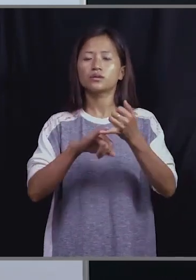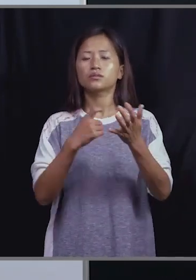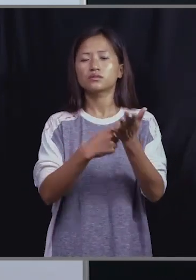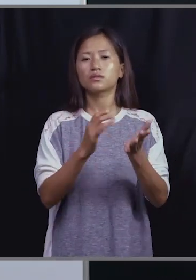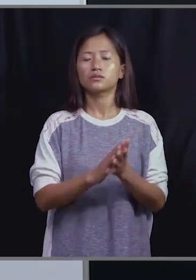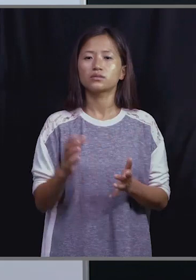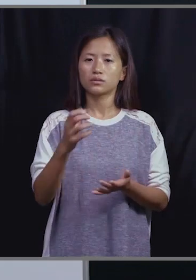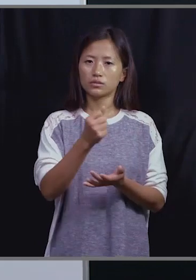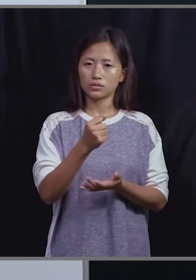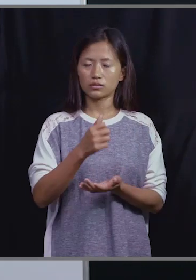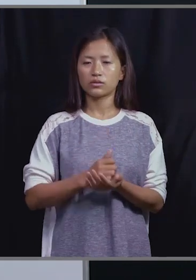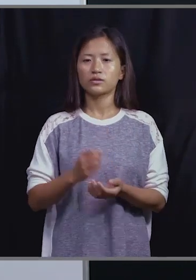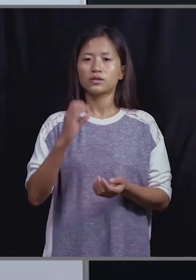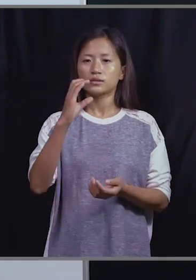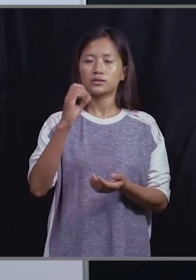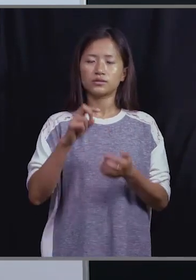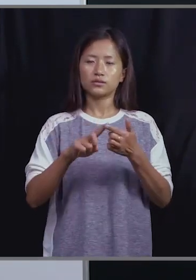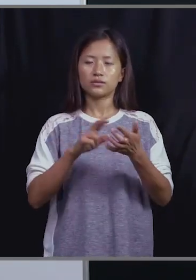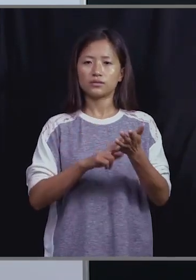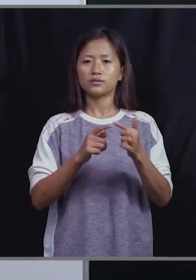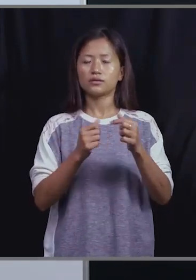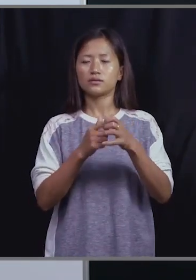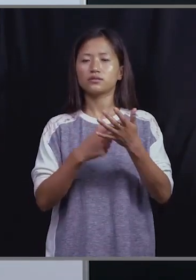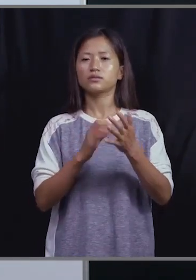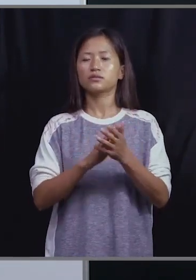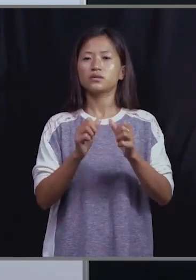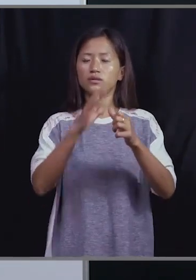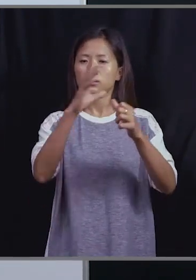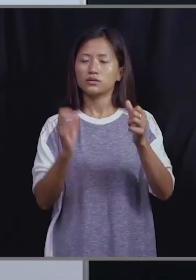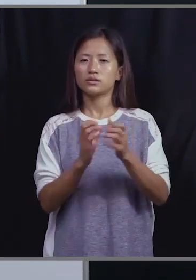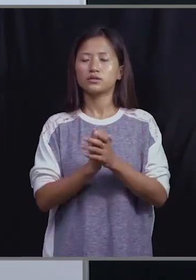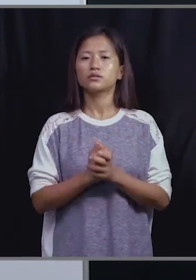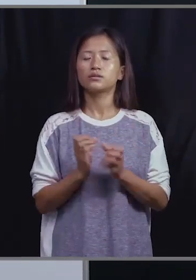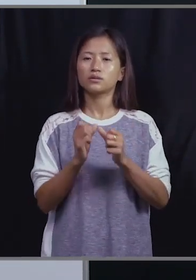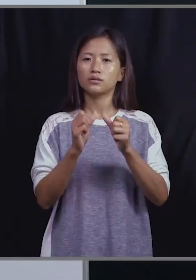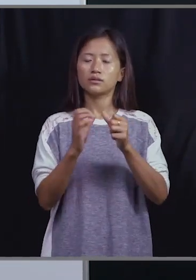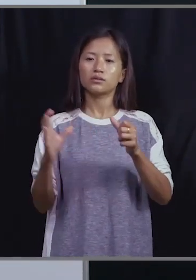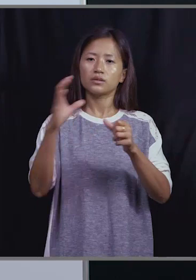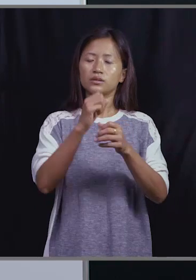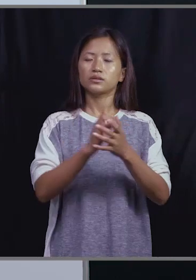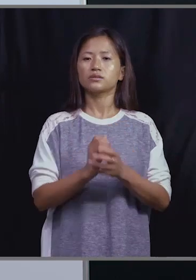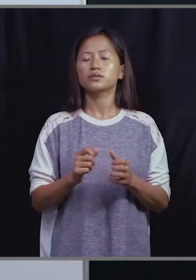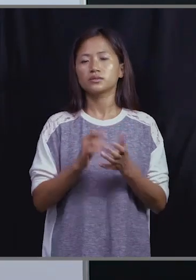their control over Central Asia was that it was middle. Okay.